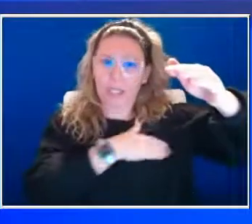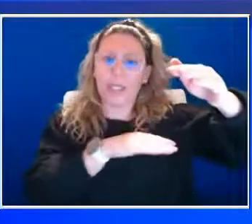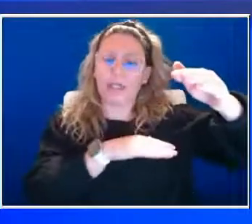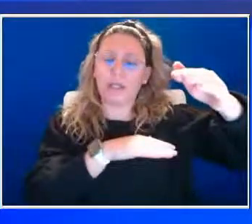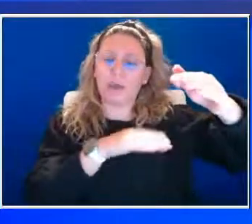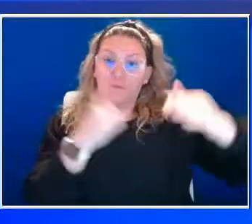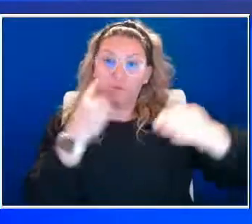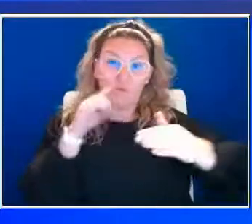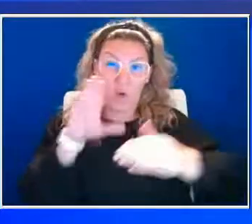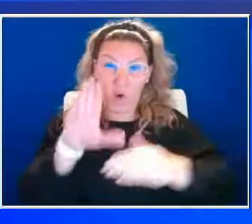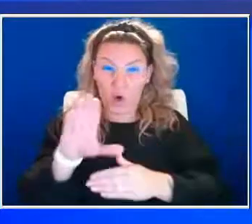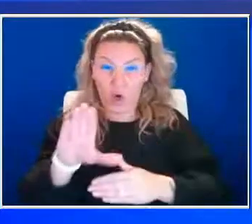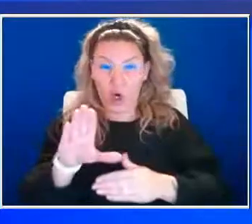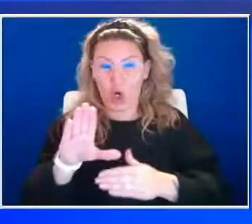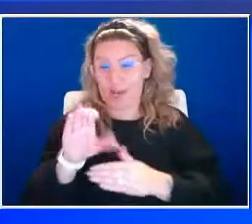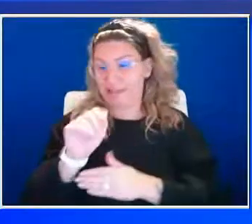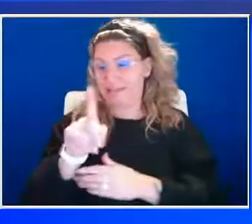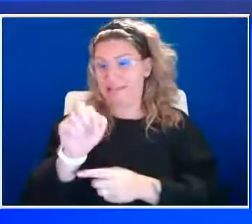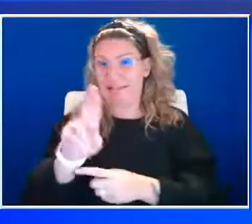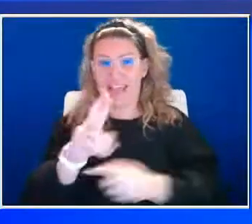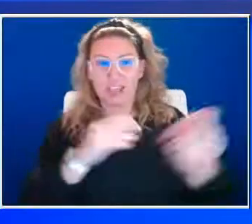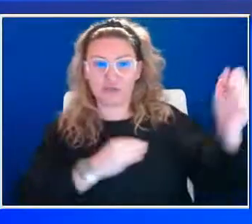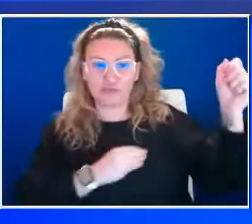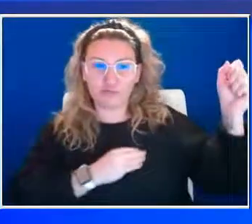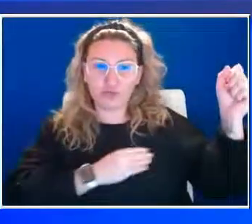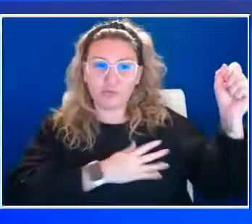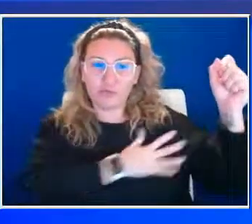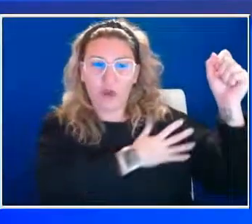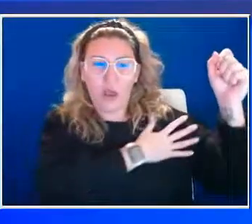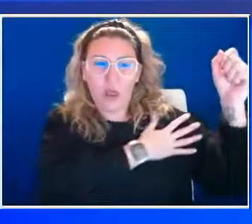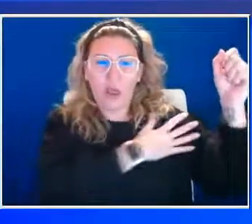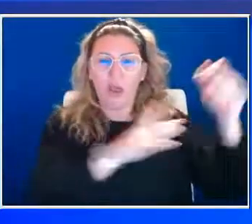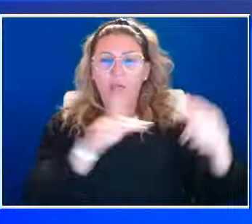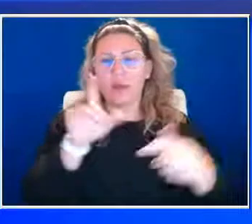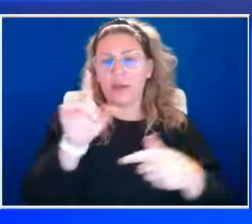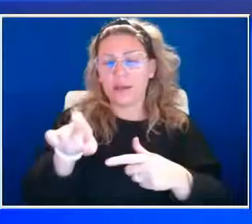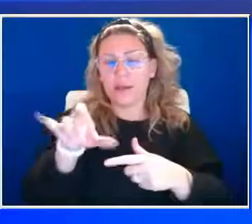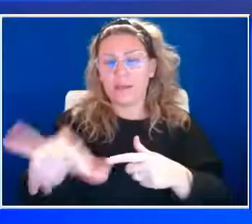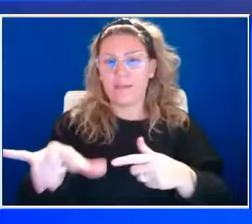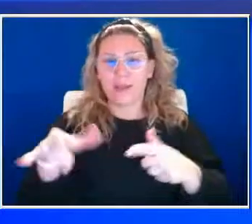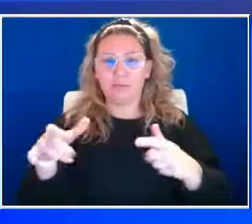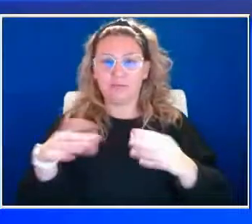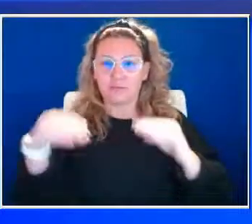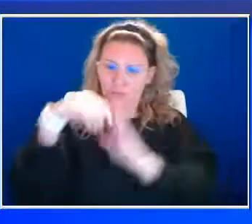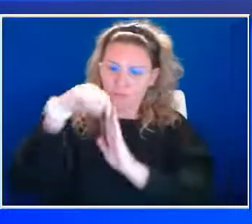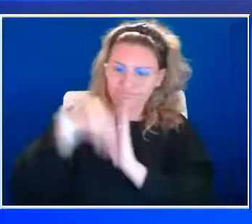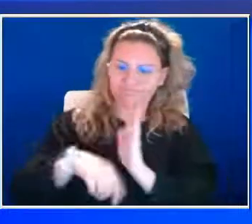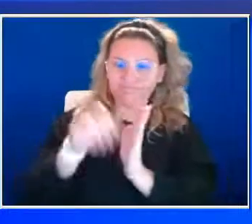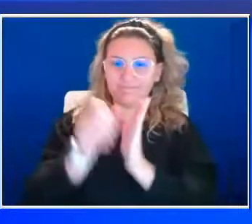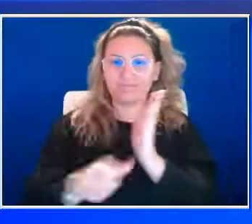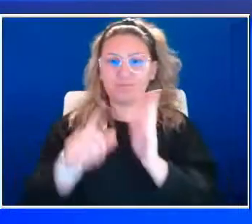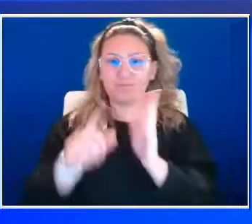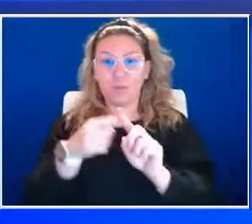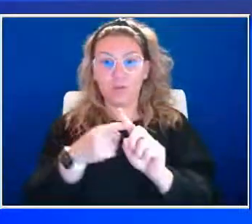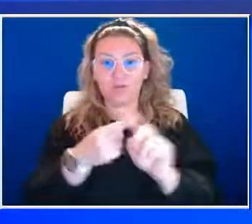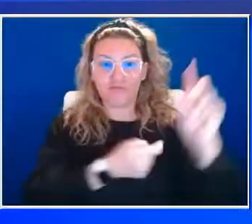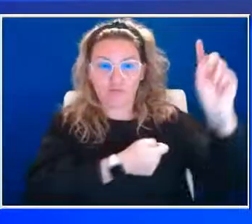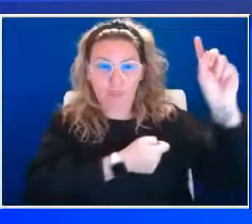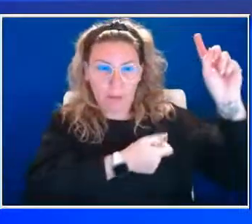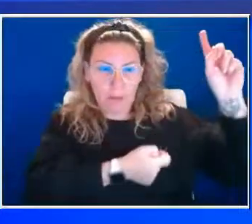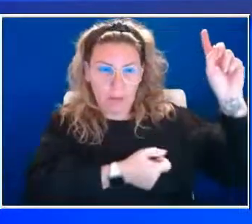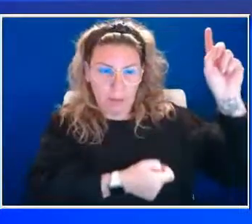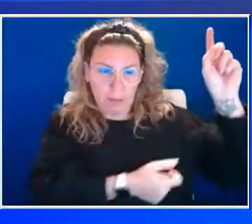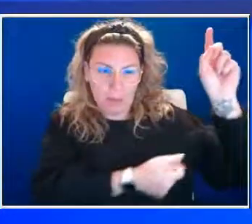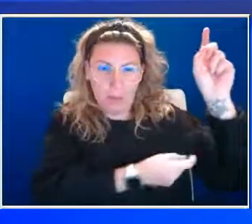had cancer already spreading to her lymph nodes, she needed this bigger lymph node surgery. And so when we remove all the lymph nodes, we team with our